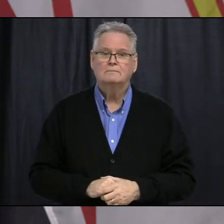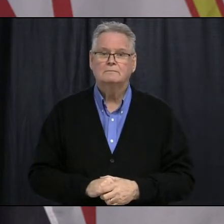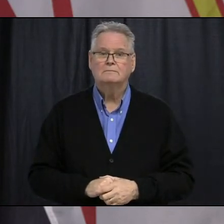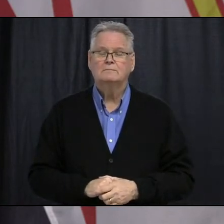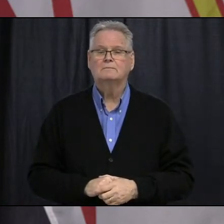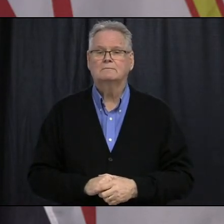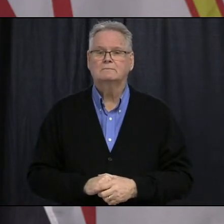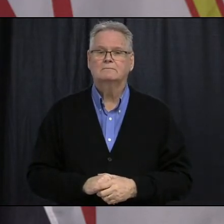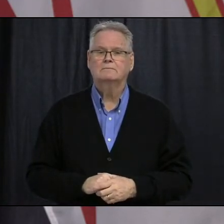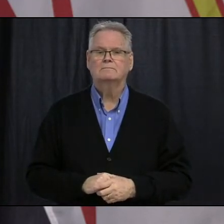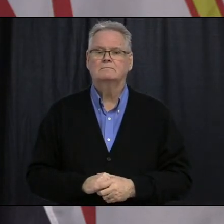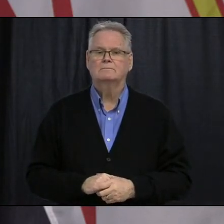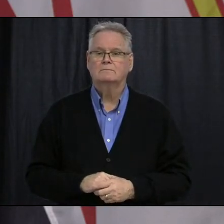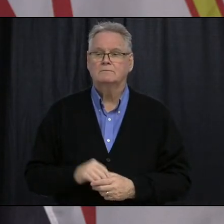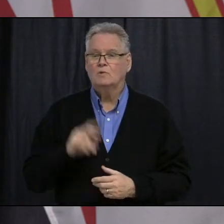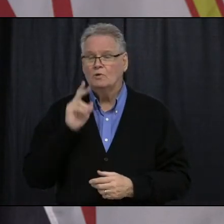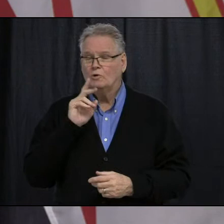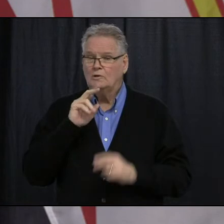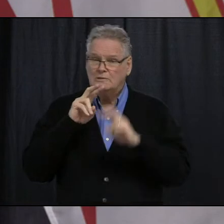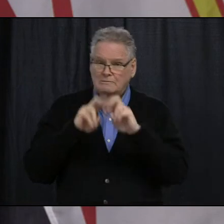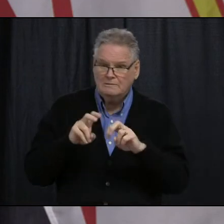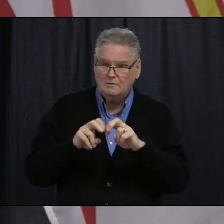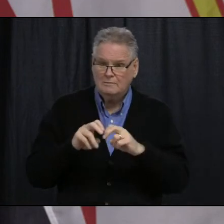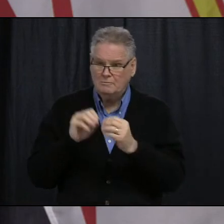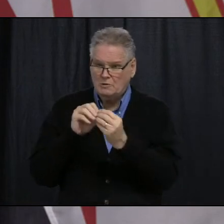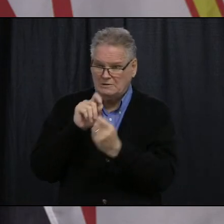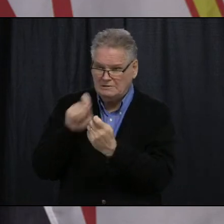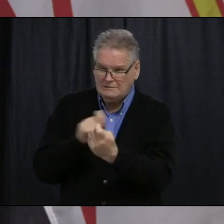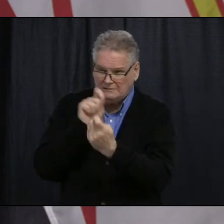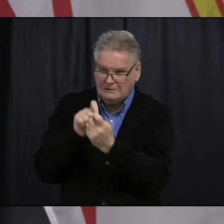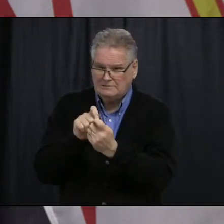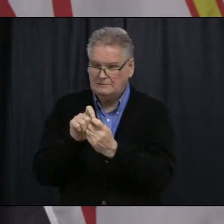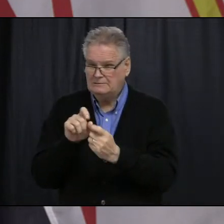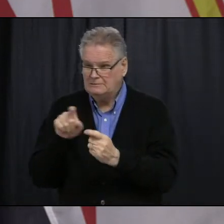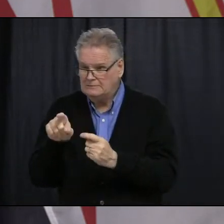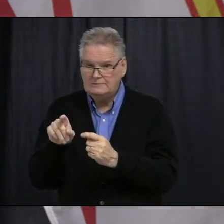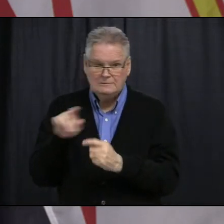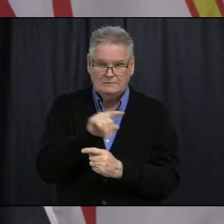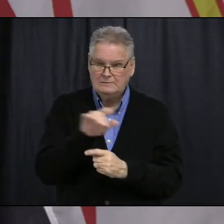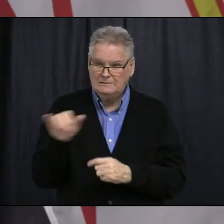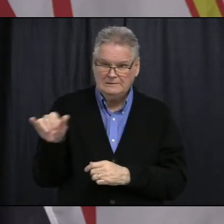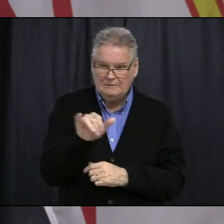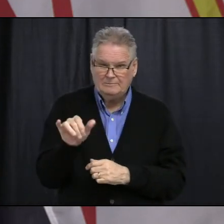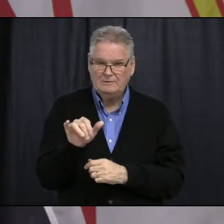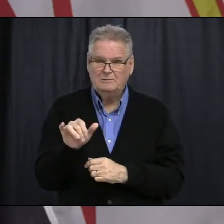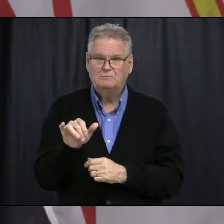based on what we know and based on vaccine science, I think it is, quite safe to be able